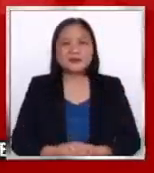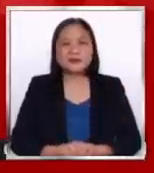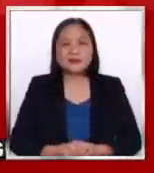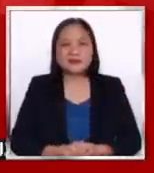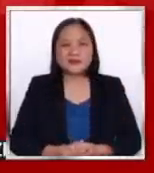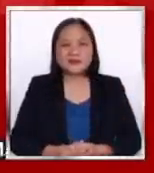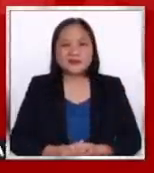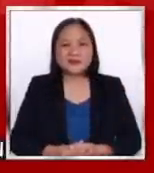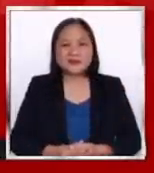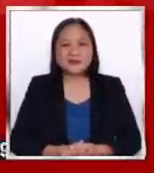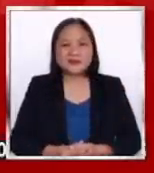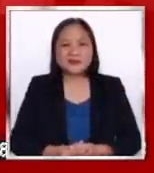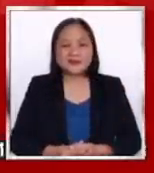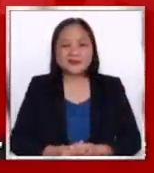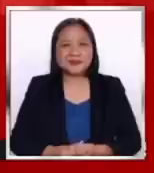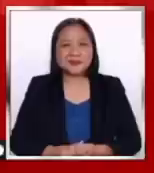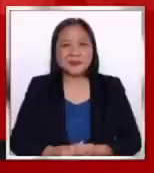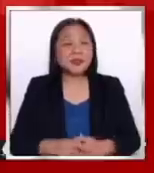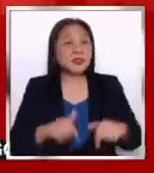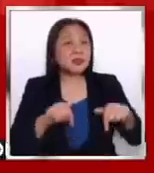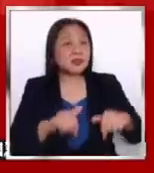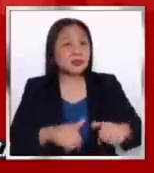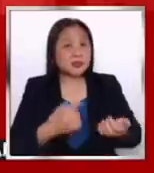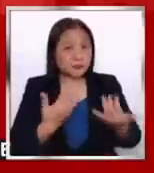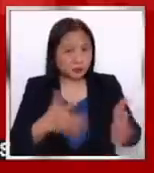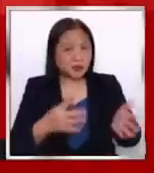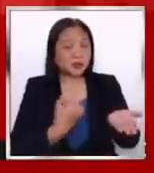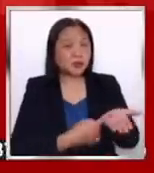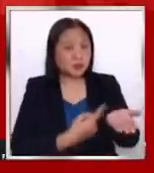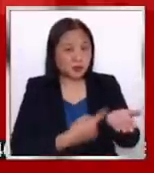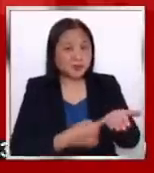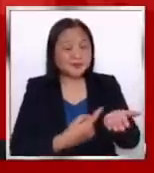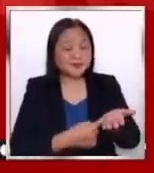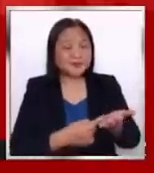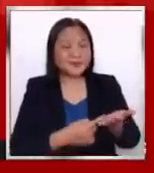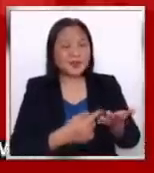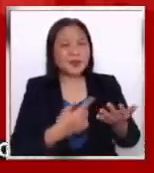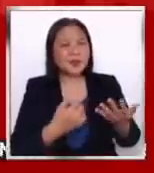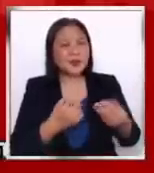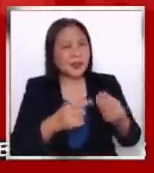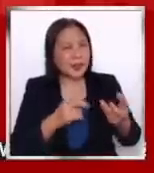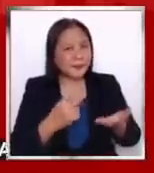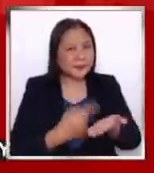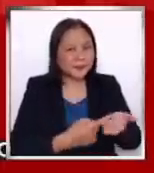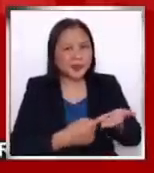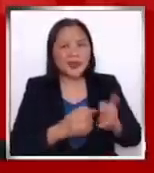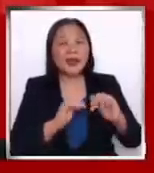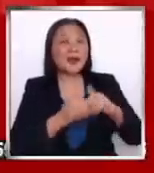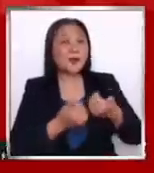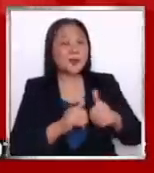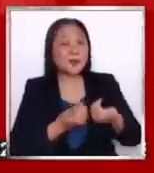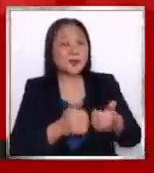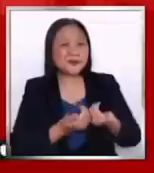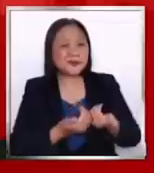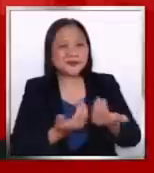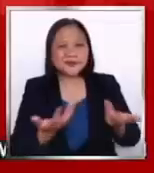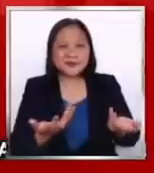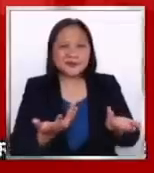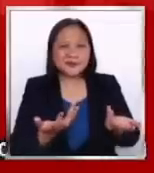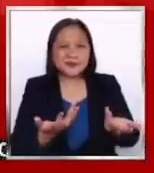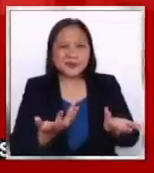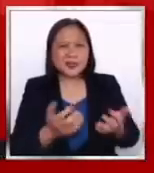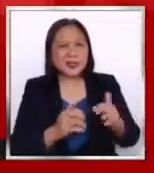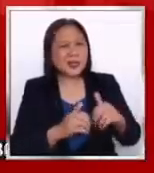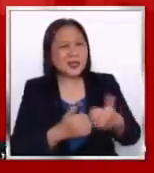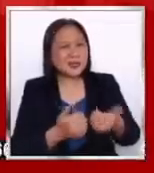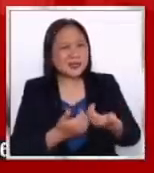Ito po ba'y napag-usapan na ninyo o natalakay na? No? Paano natin mahihil